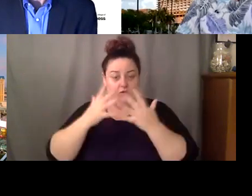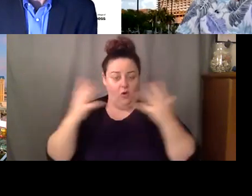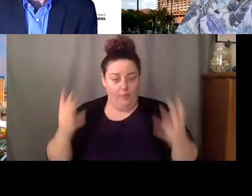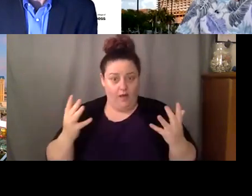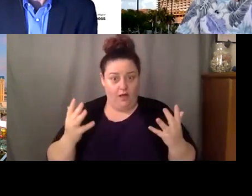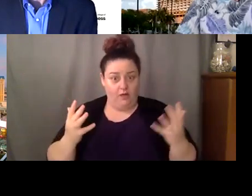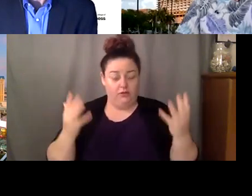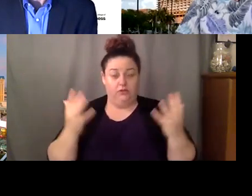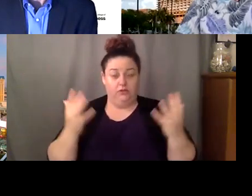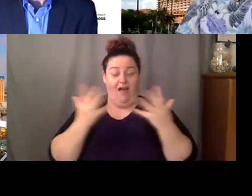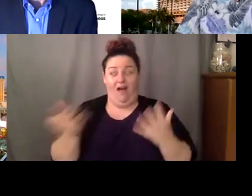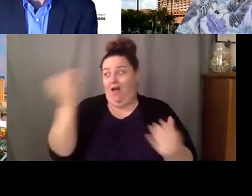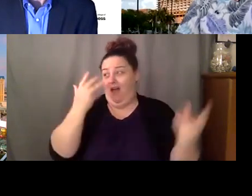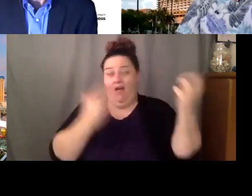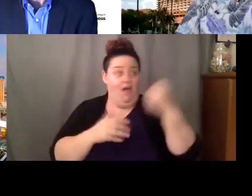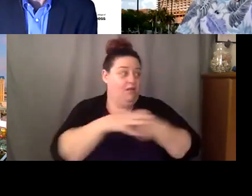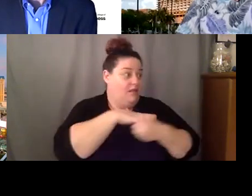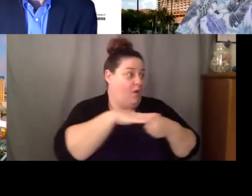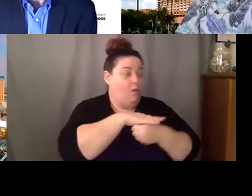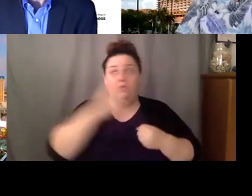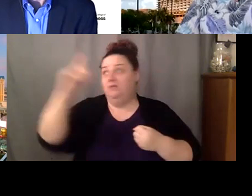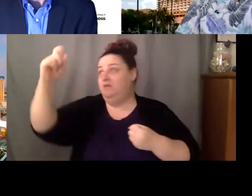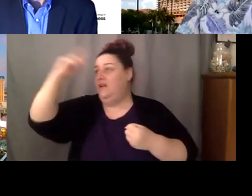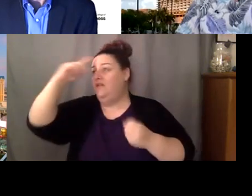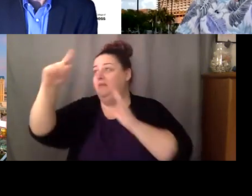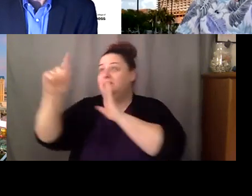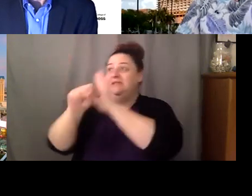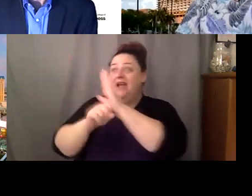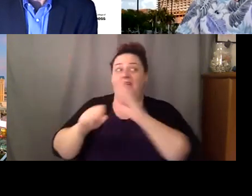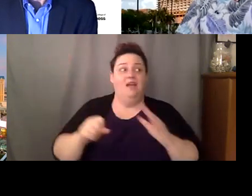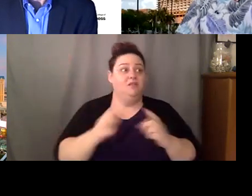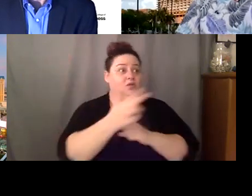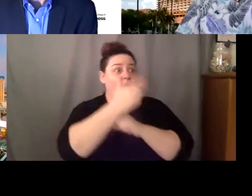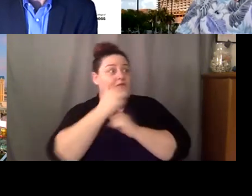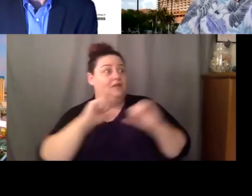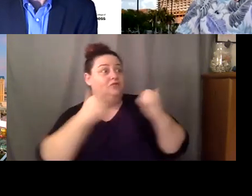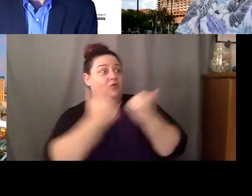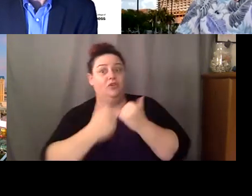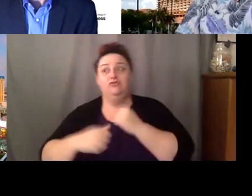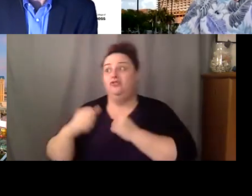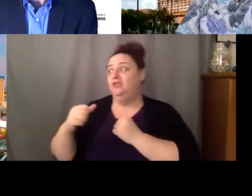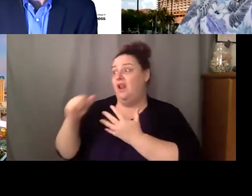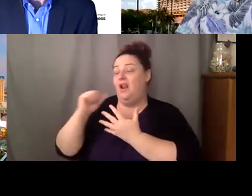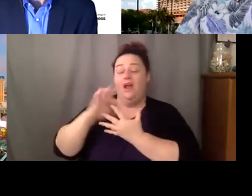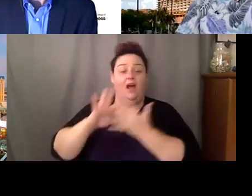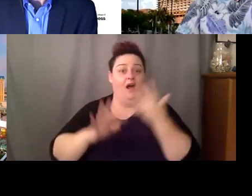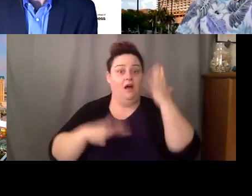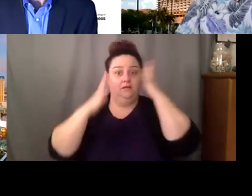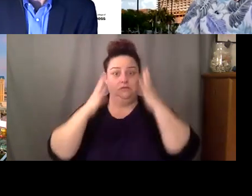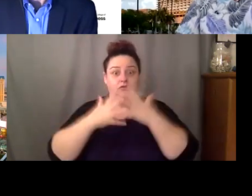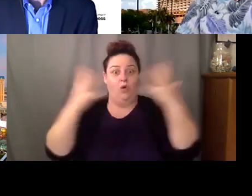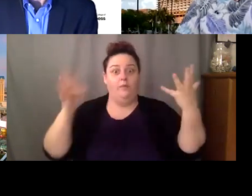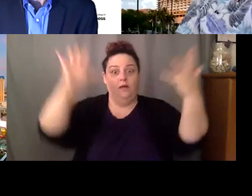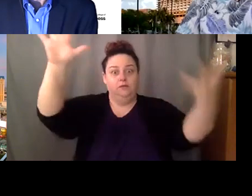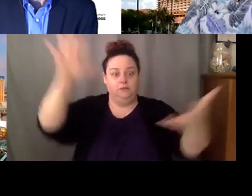that's coming at you from the local chambers to the local hotel association to the governor's office. There's so much